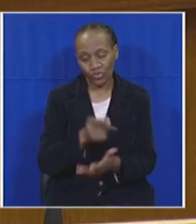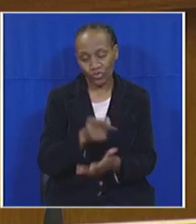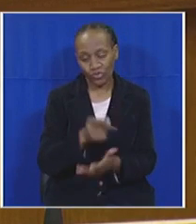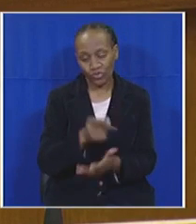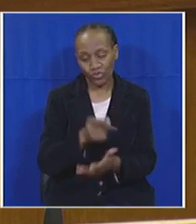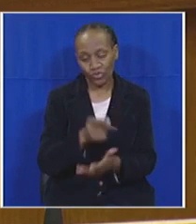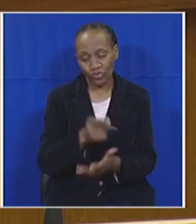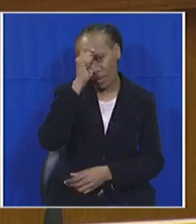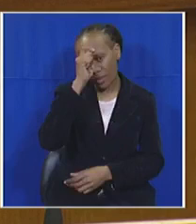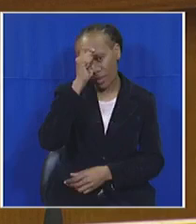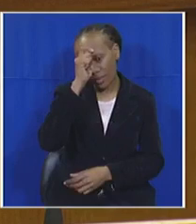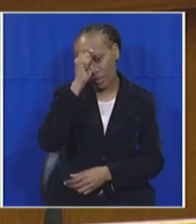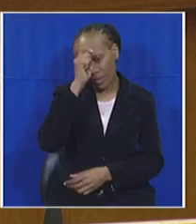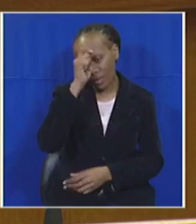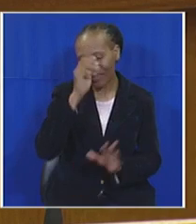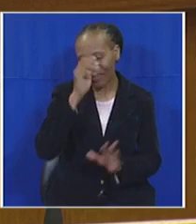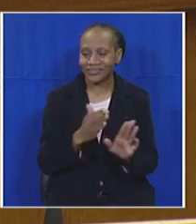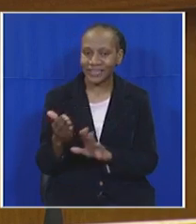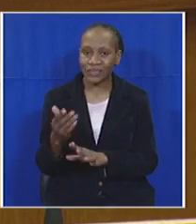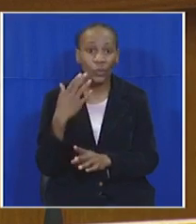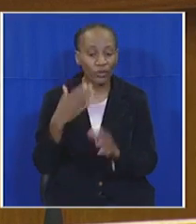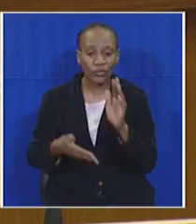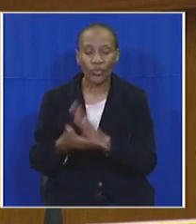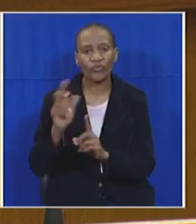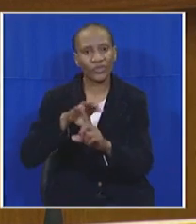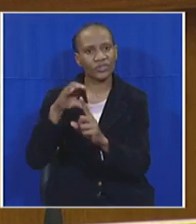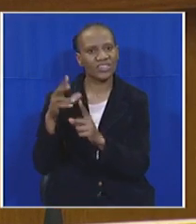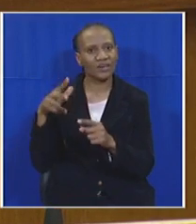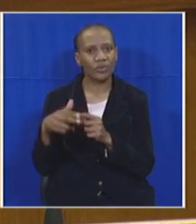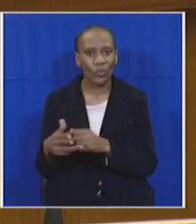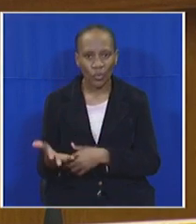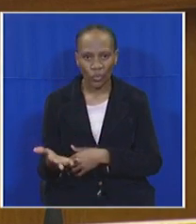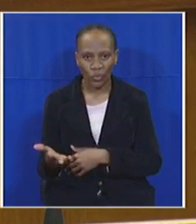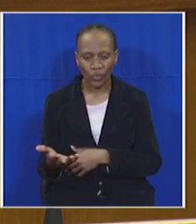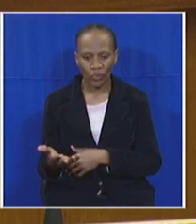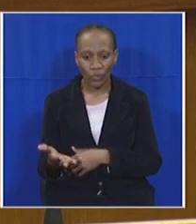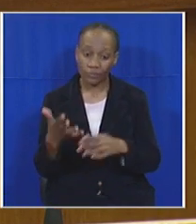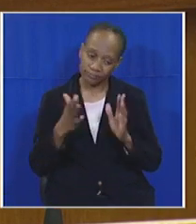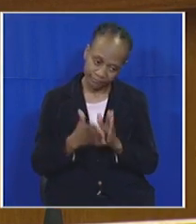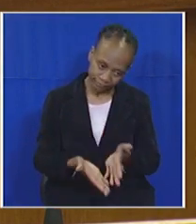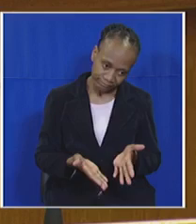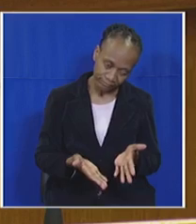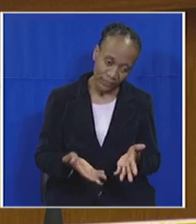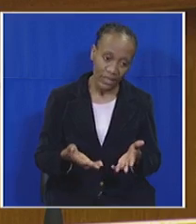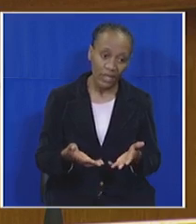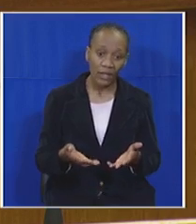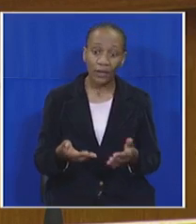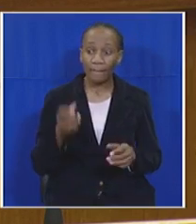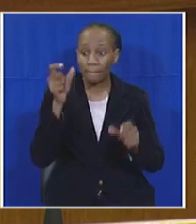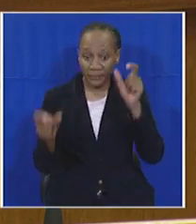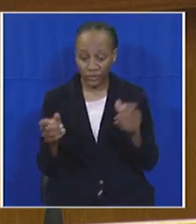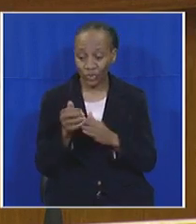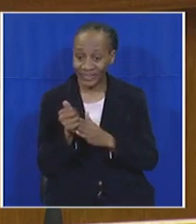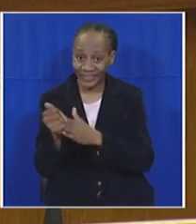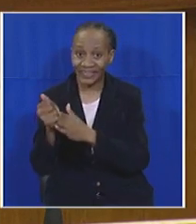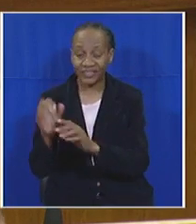lapho ongangezwe lakhe esebenzisana khona nomnyango wezempilo ukubona ukuthi abafana bethu abafi ne-department